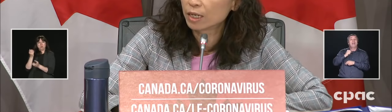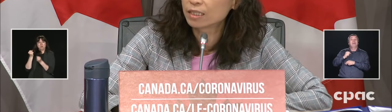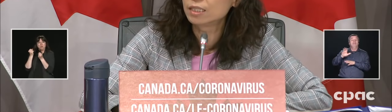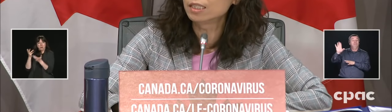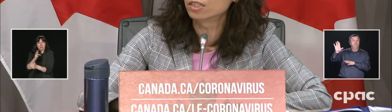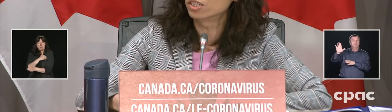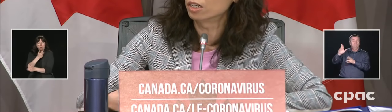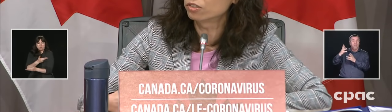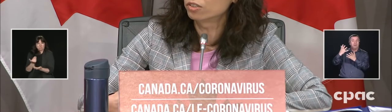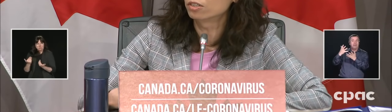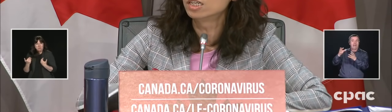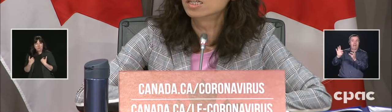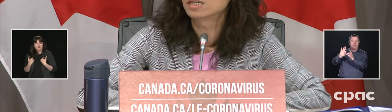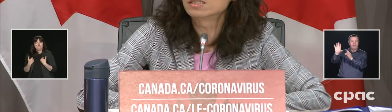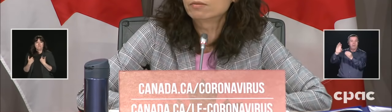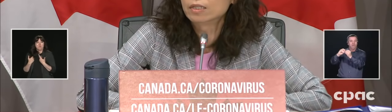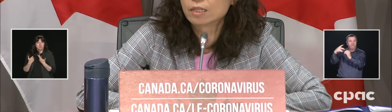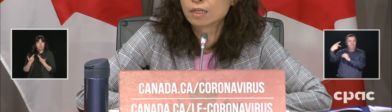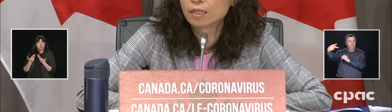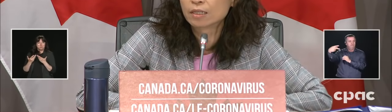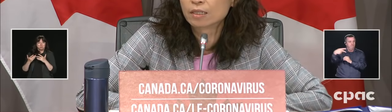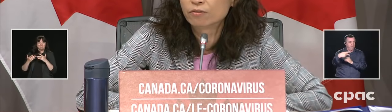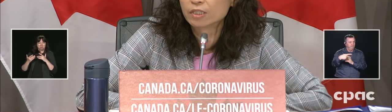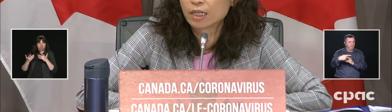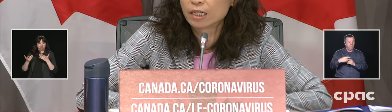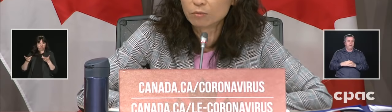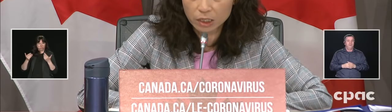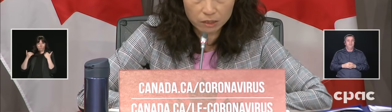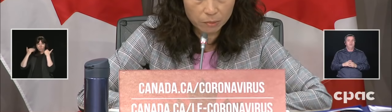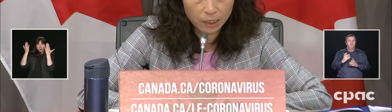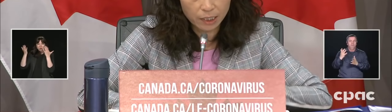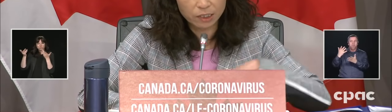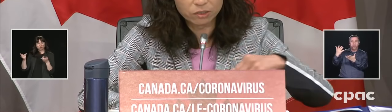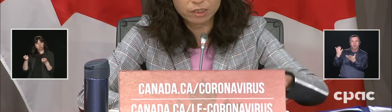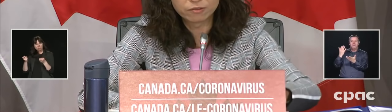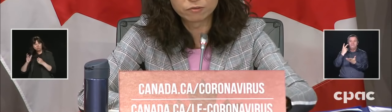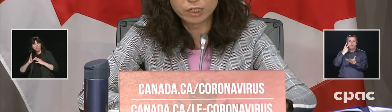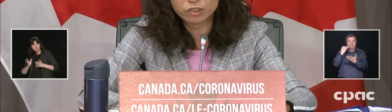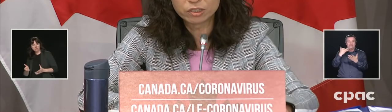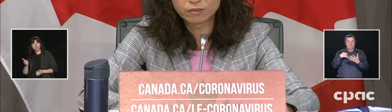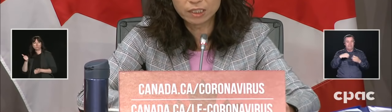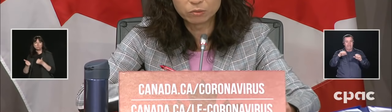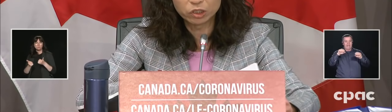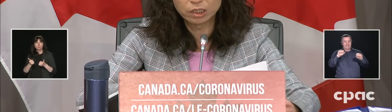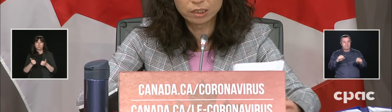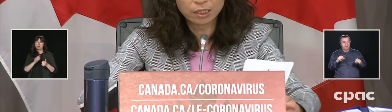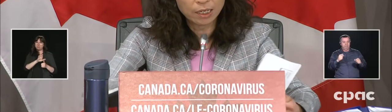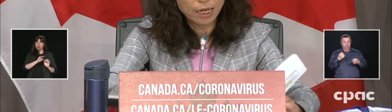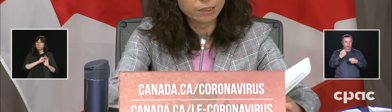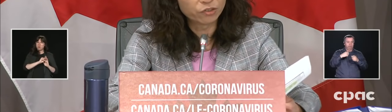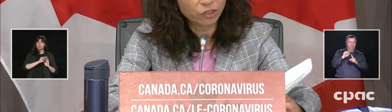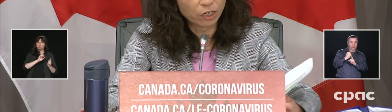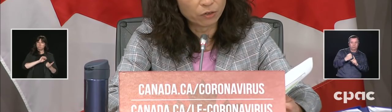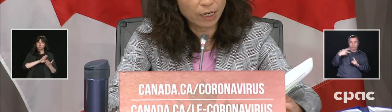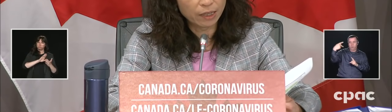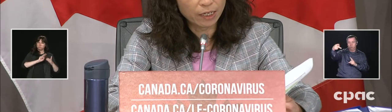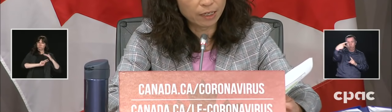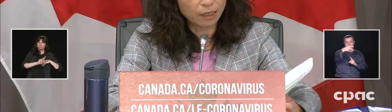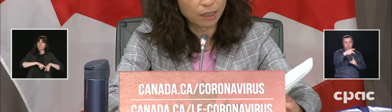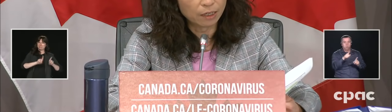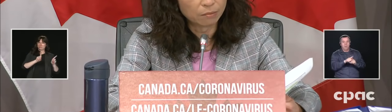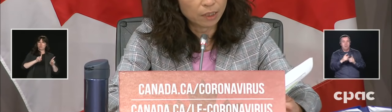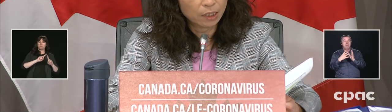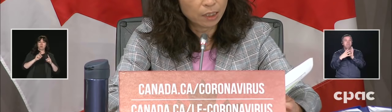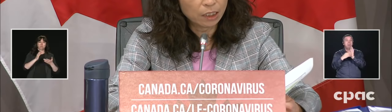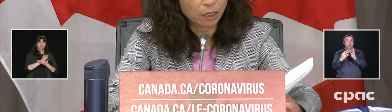reaching their capacity or not. So that's a different kind of model, but they use different ranges of assumptions. And so I